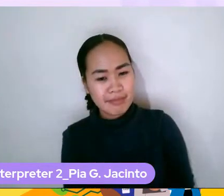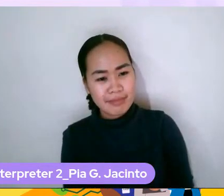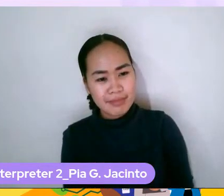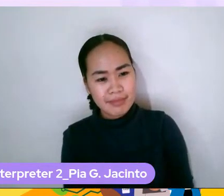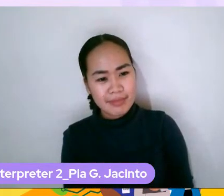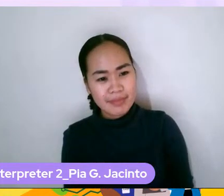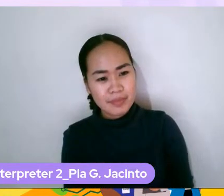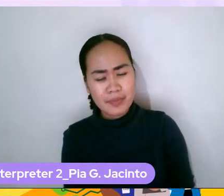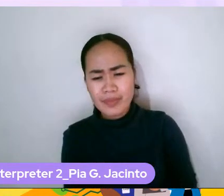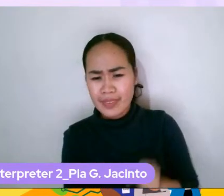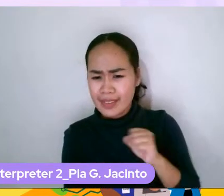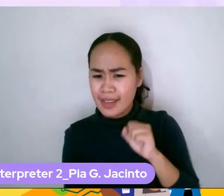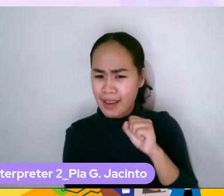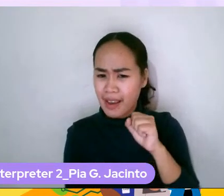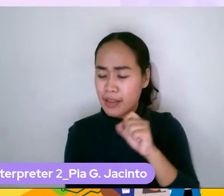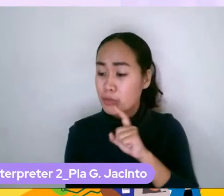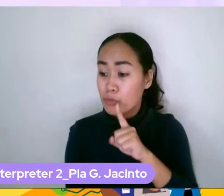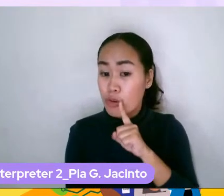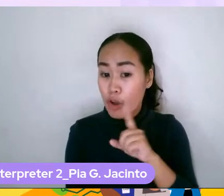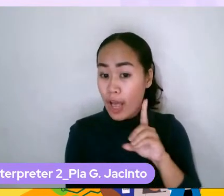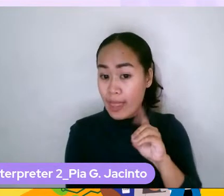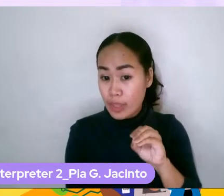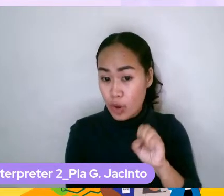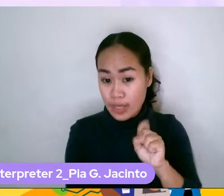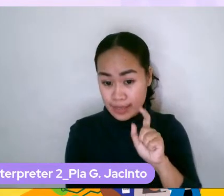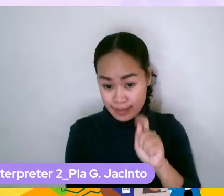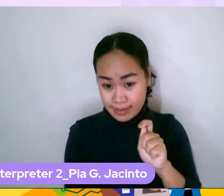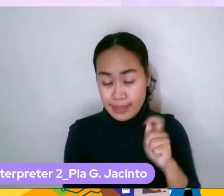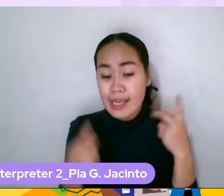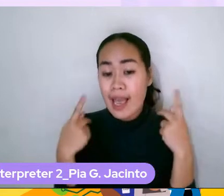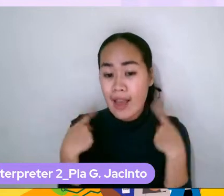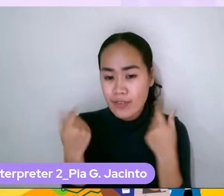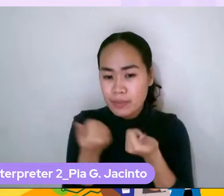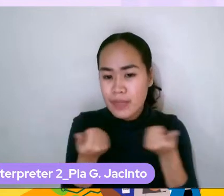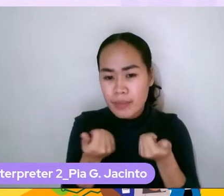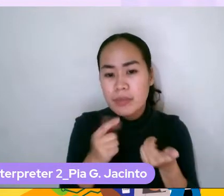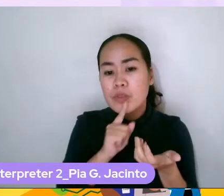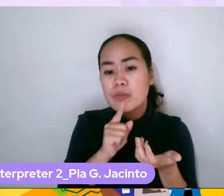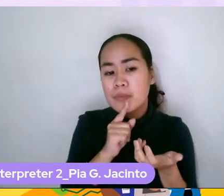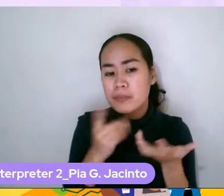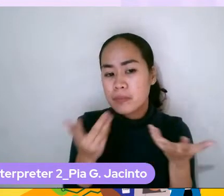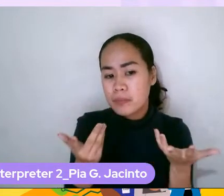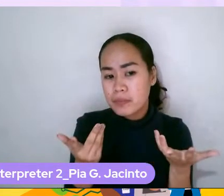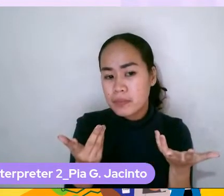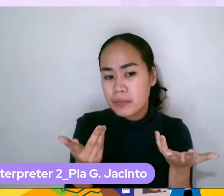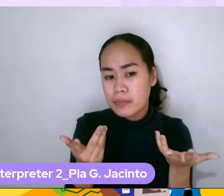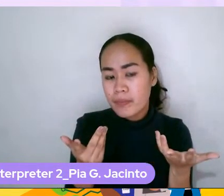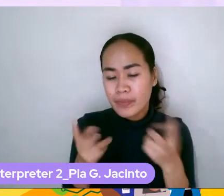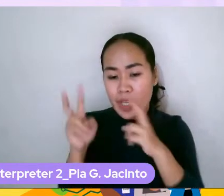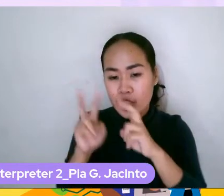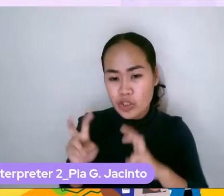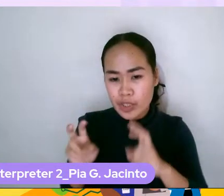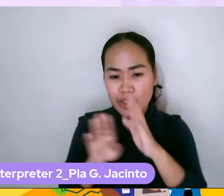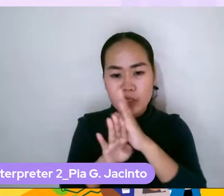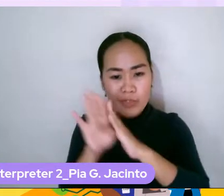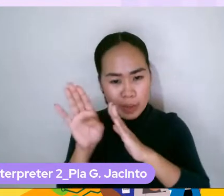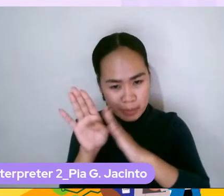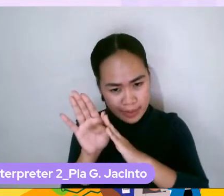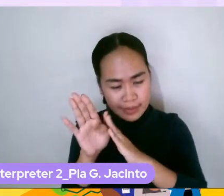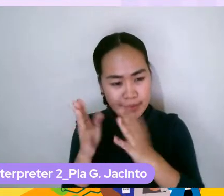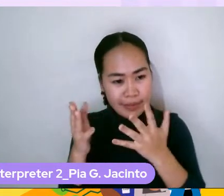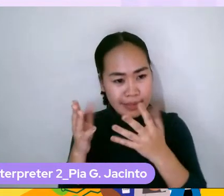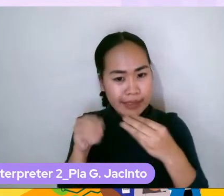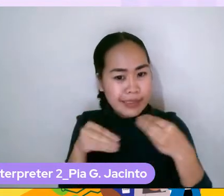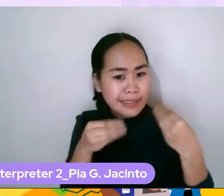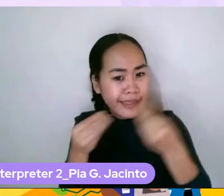Yes po. In DOST, we also have these research and development grants for